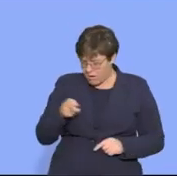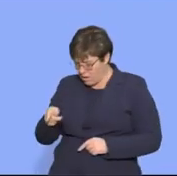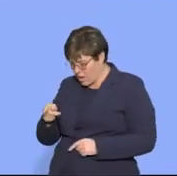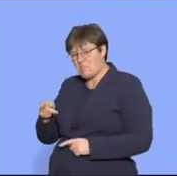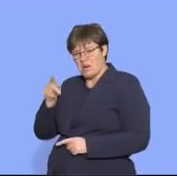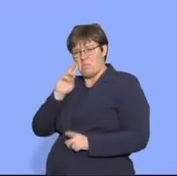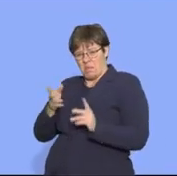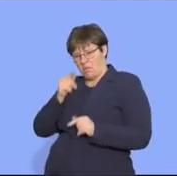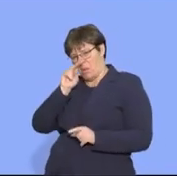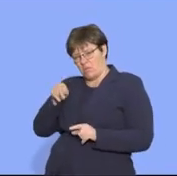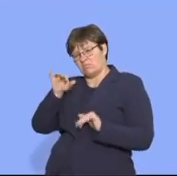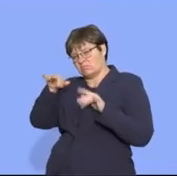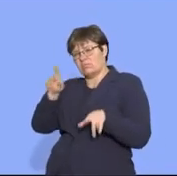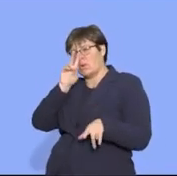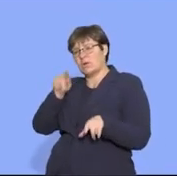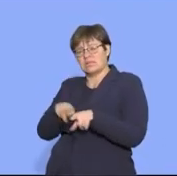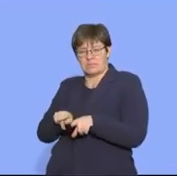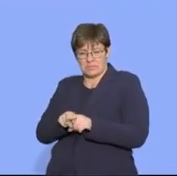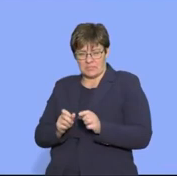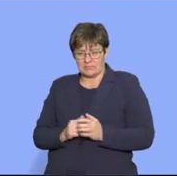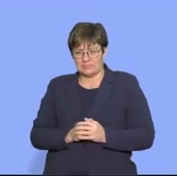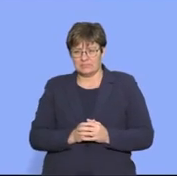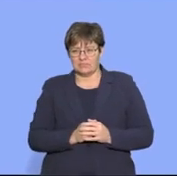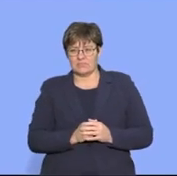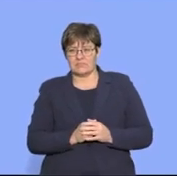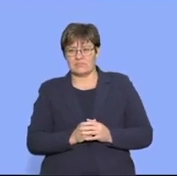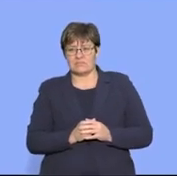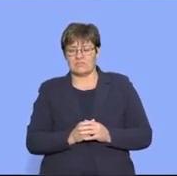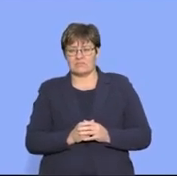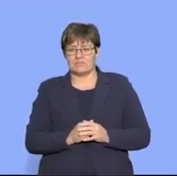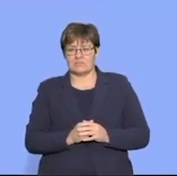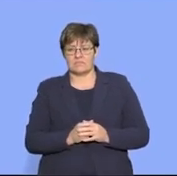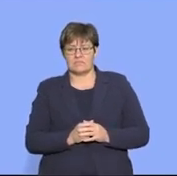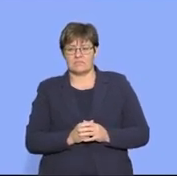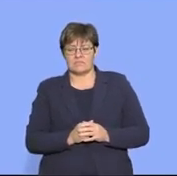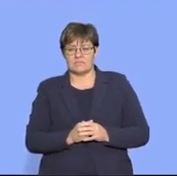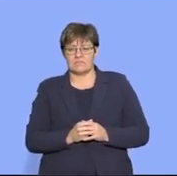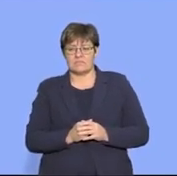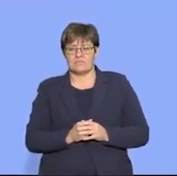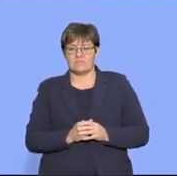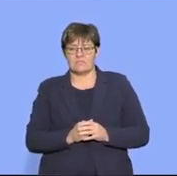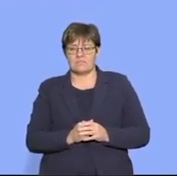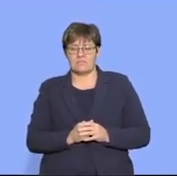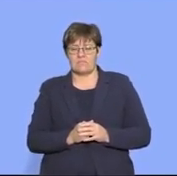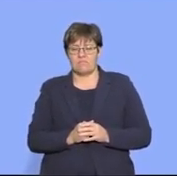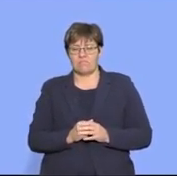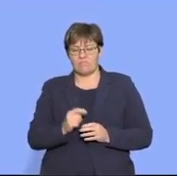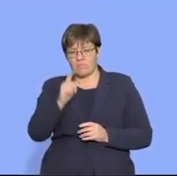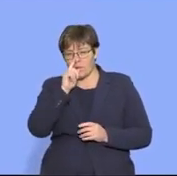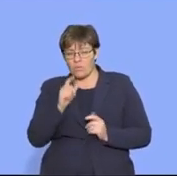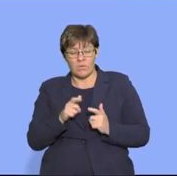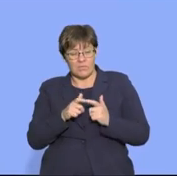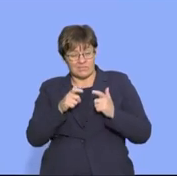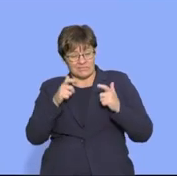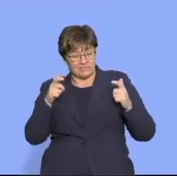like and they work out what that animal's head and body would have actually looked like. So we are